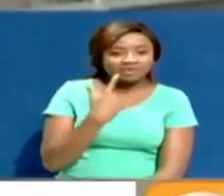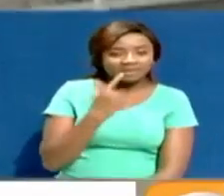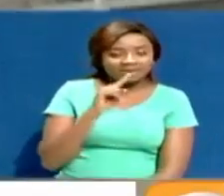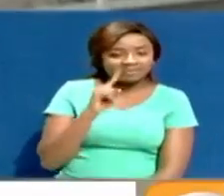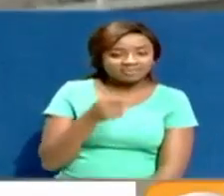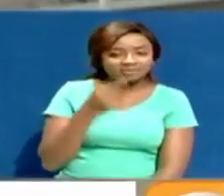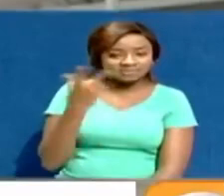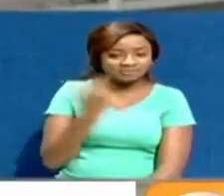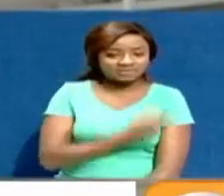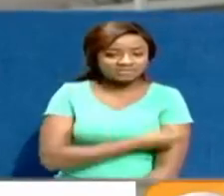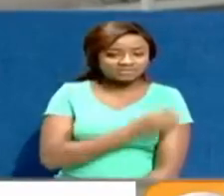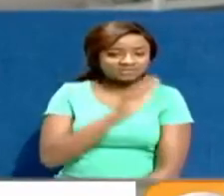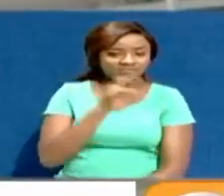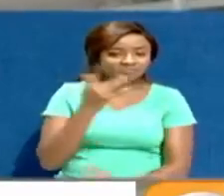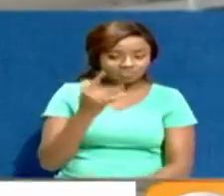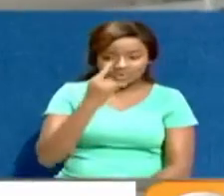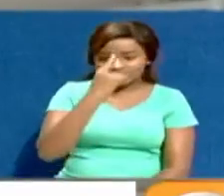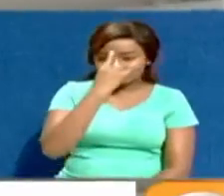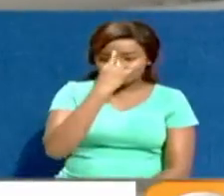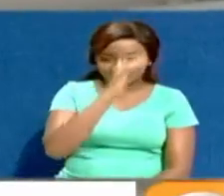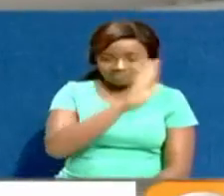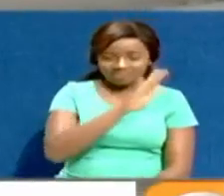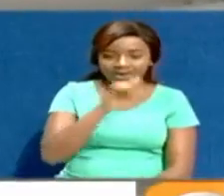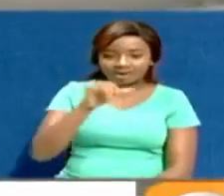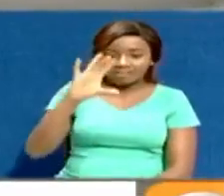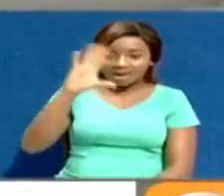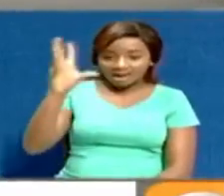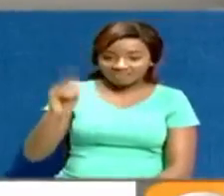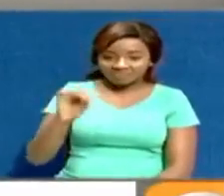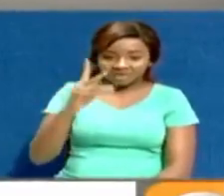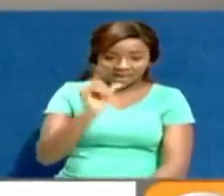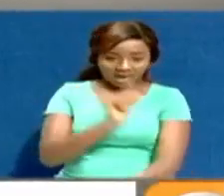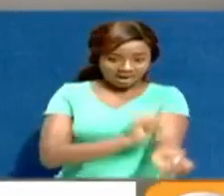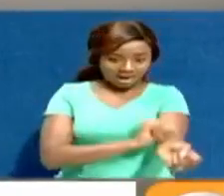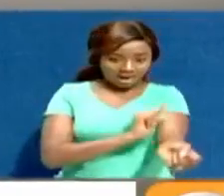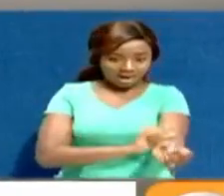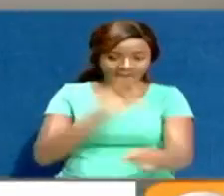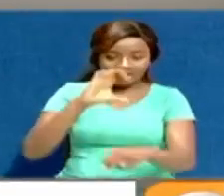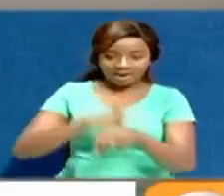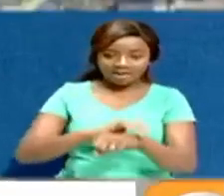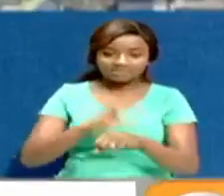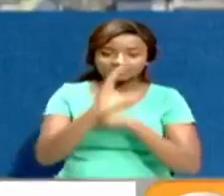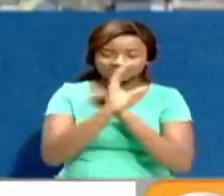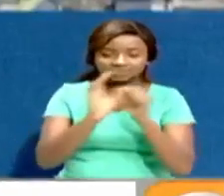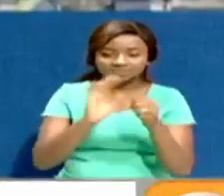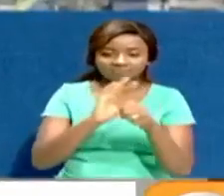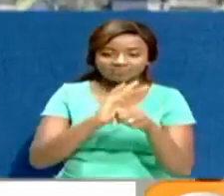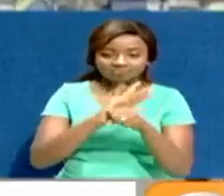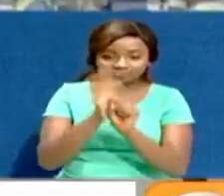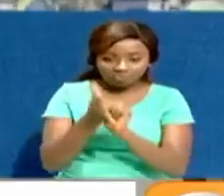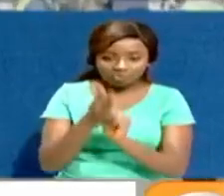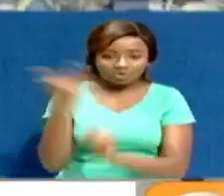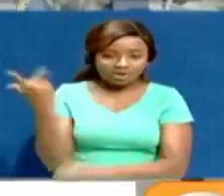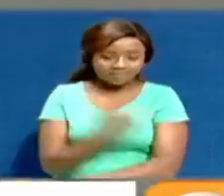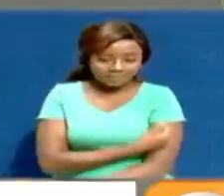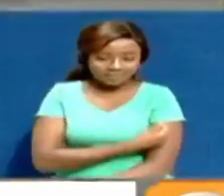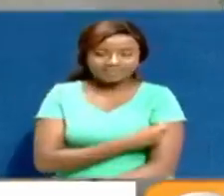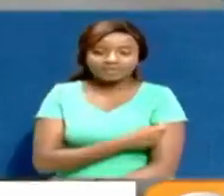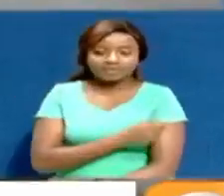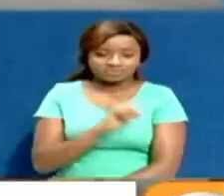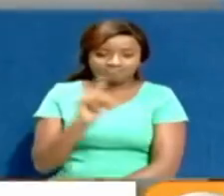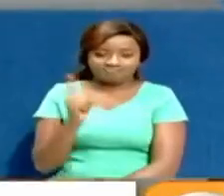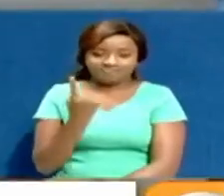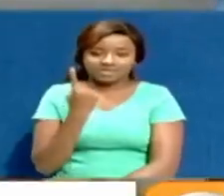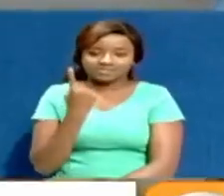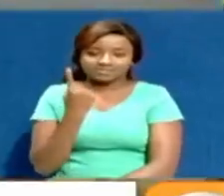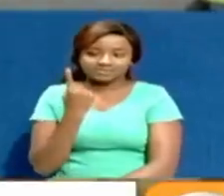India. In Africa, Ghana was the first country in sub-Saharan Africa to receive COVID-19 vaccines through the